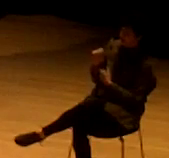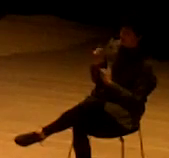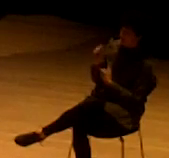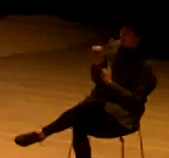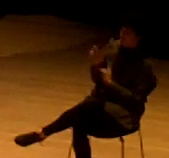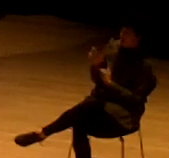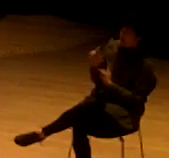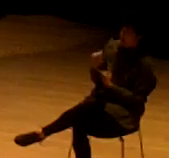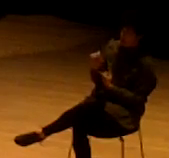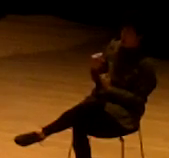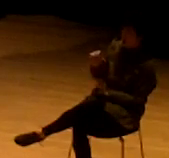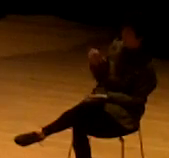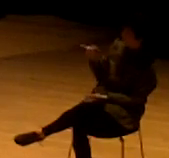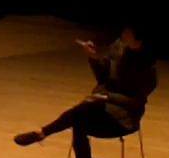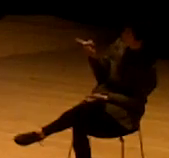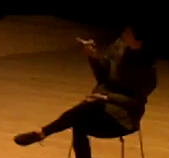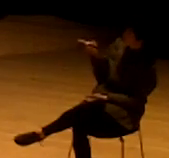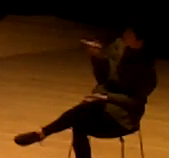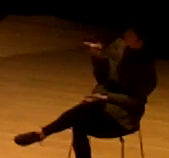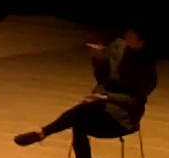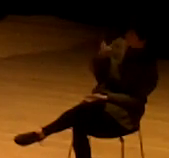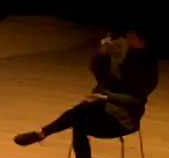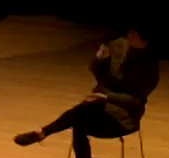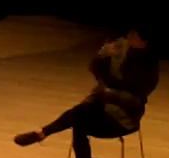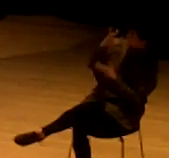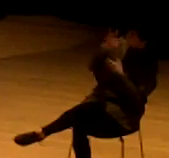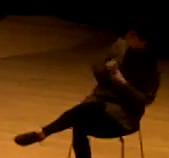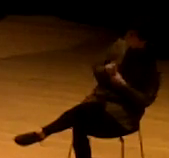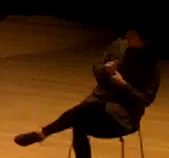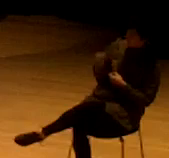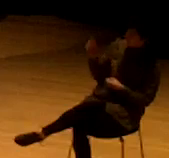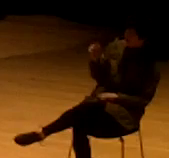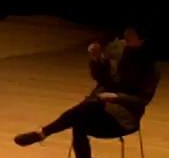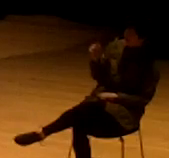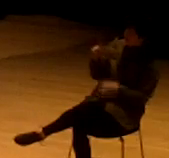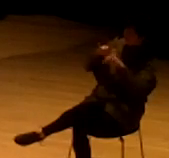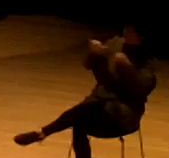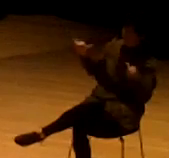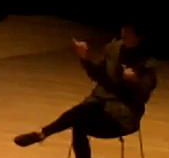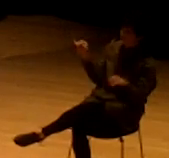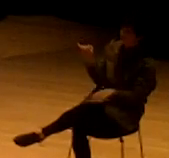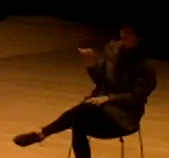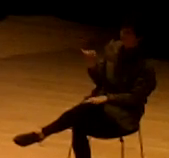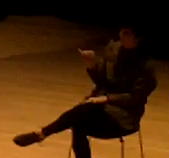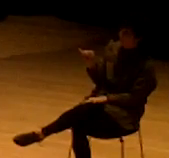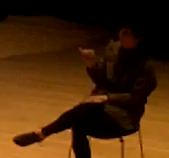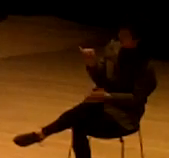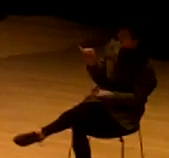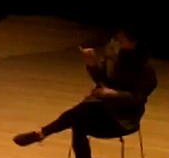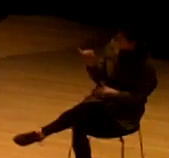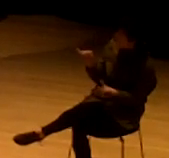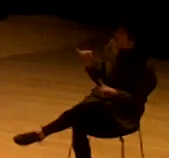too, to put that kind of energy and that kind of focus in your work with him, and that